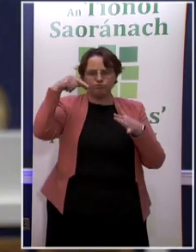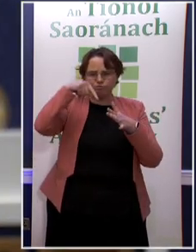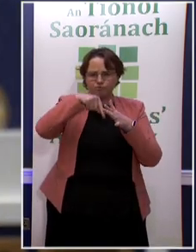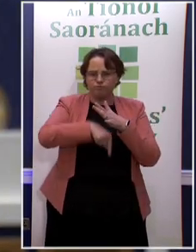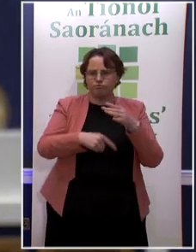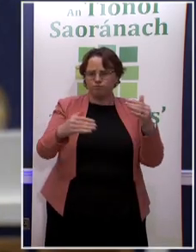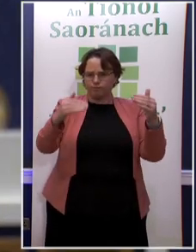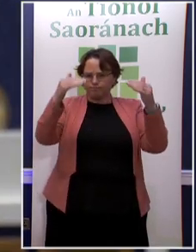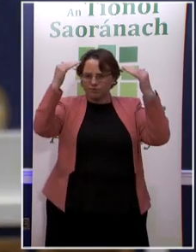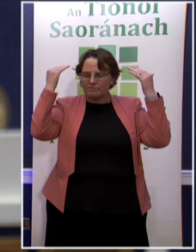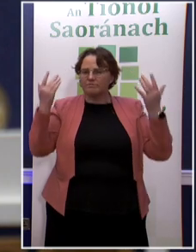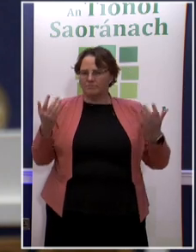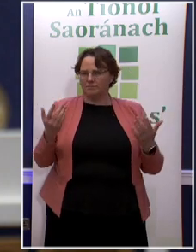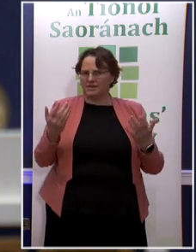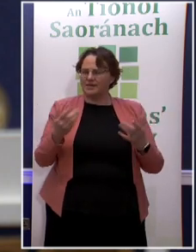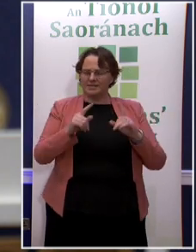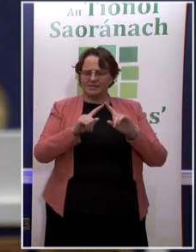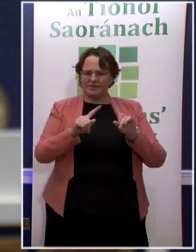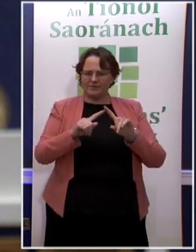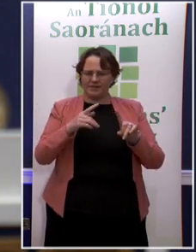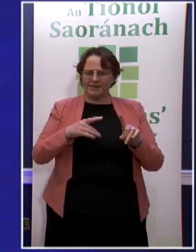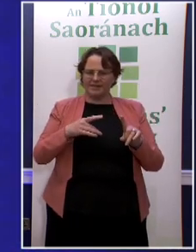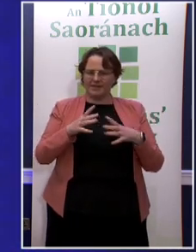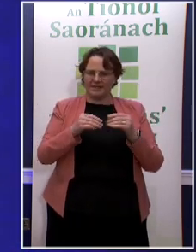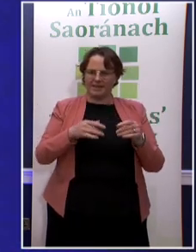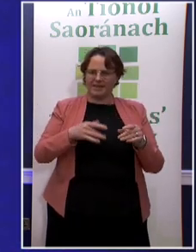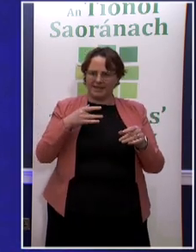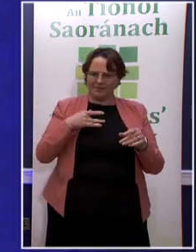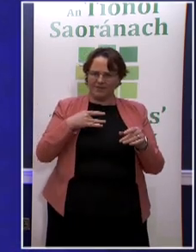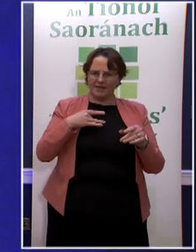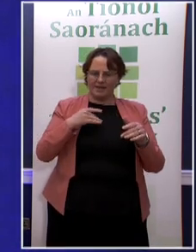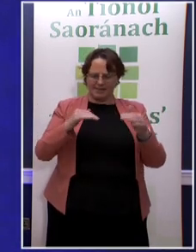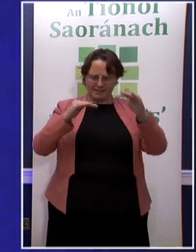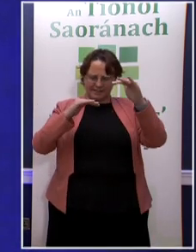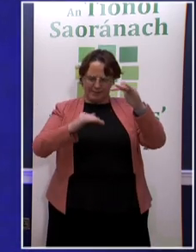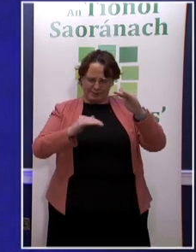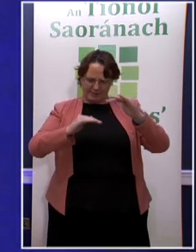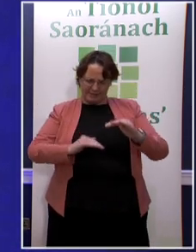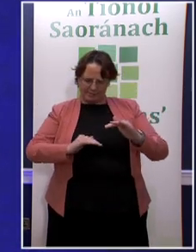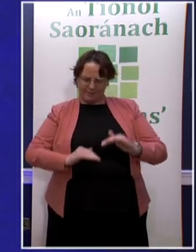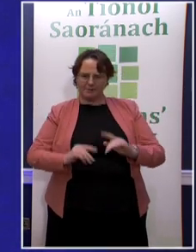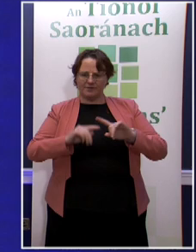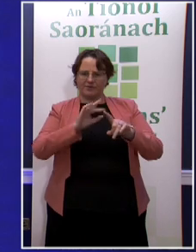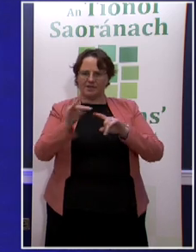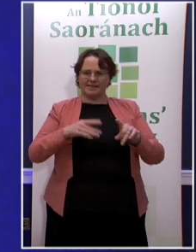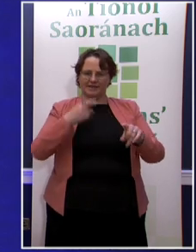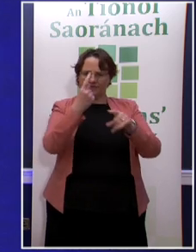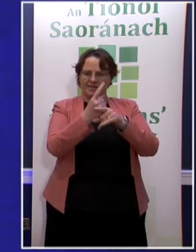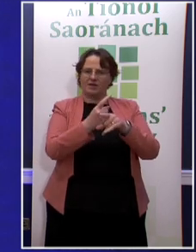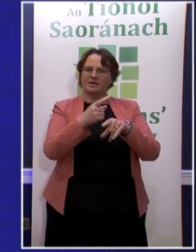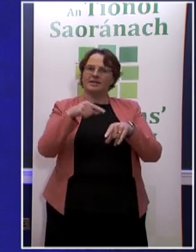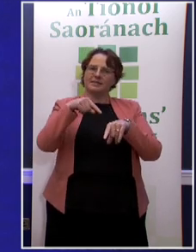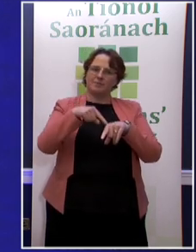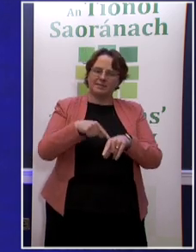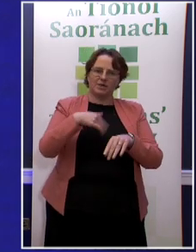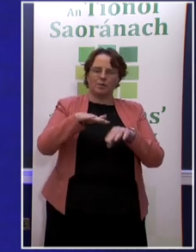there's different kinds of living things at different depths in the water and at different depths on the seabed all the way throughout there. It's